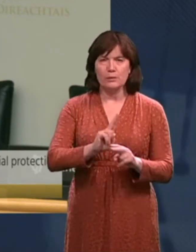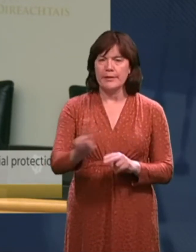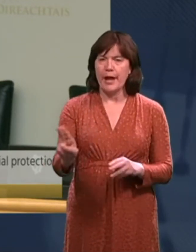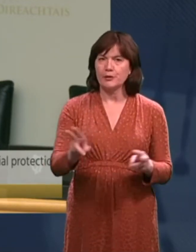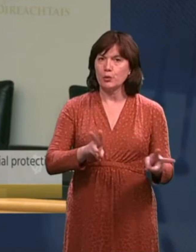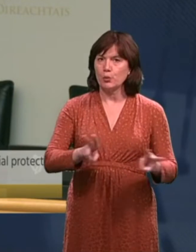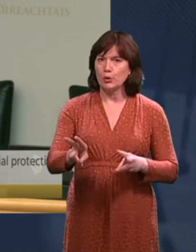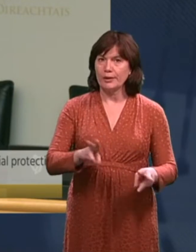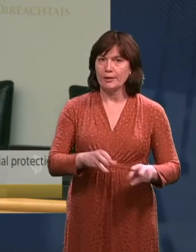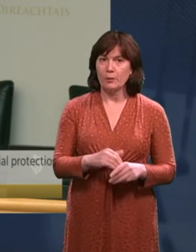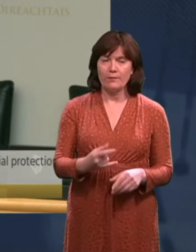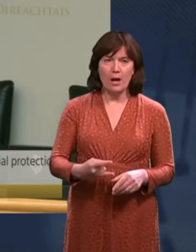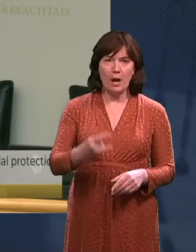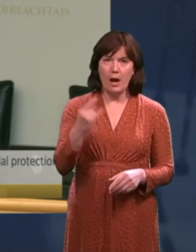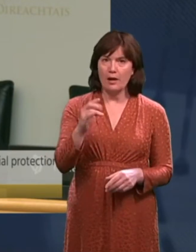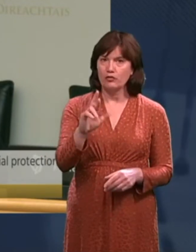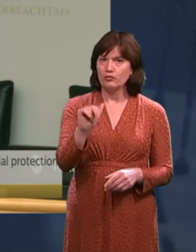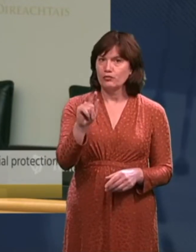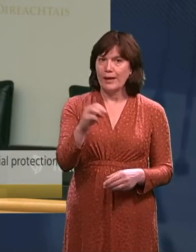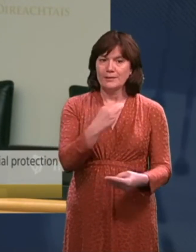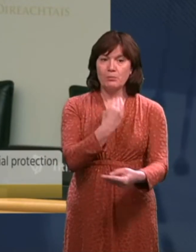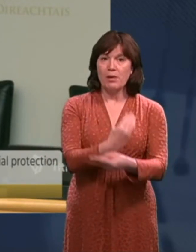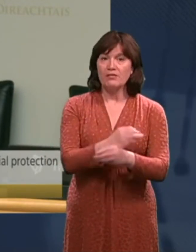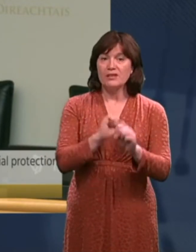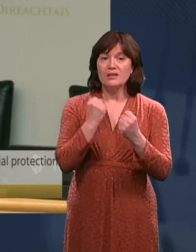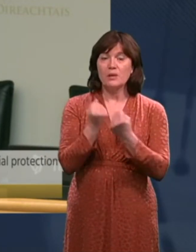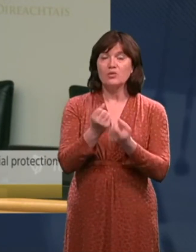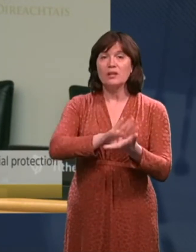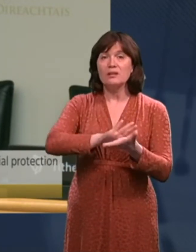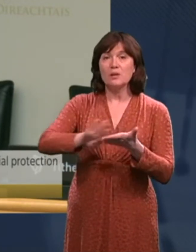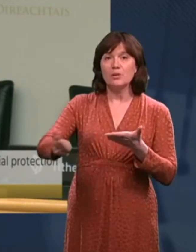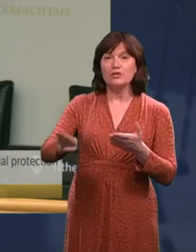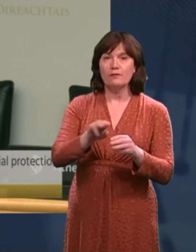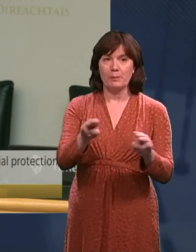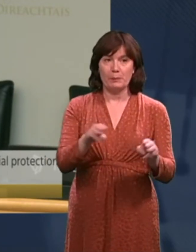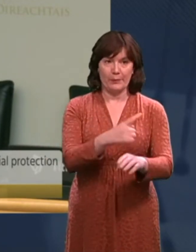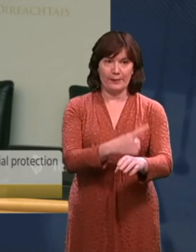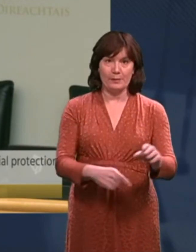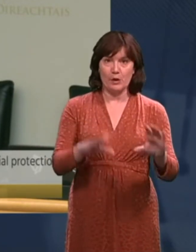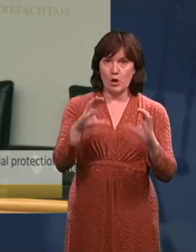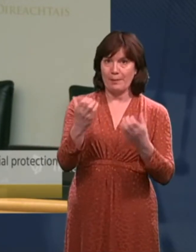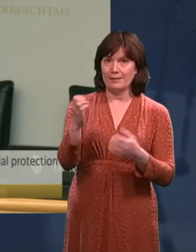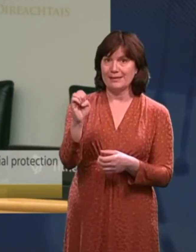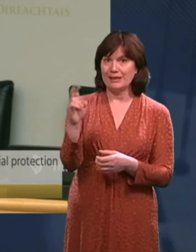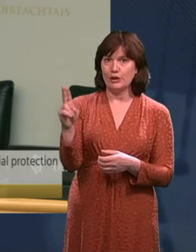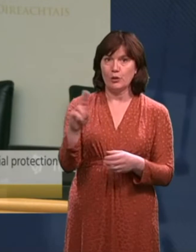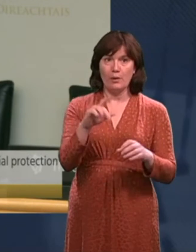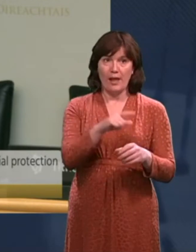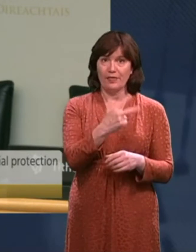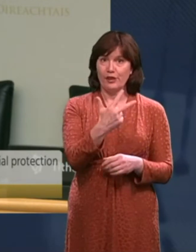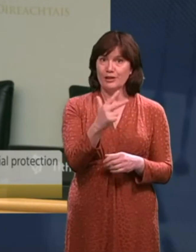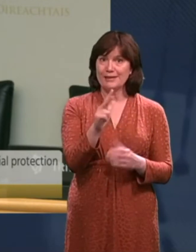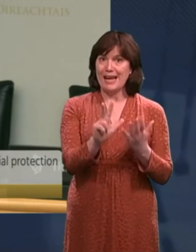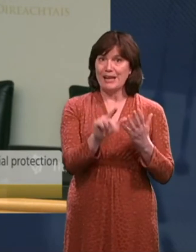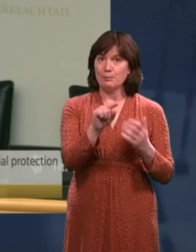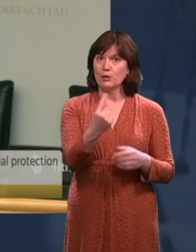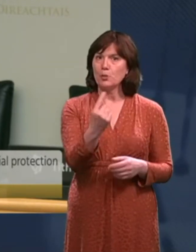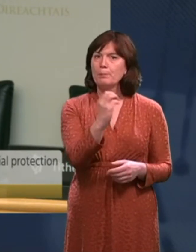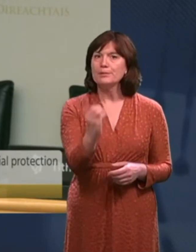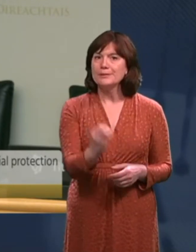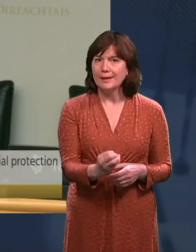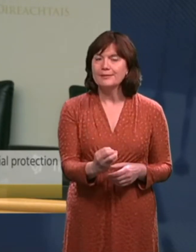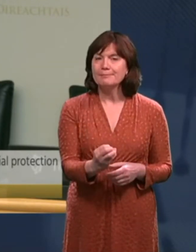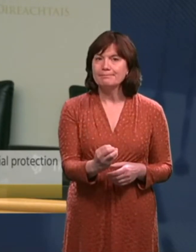the highest rates of poverty and social exclusion for people with disabilities in the EU at 38.1%, while at the same time we